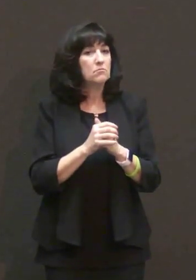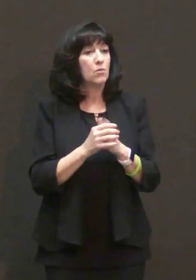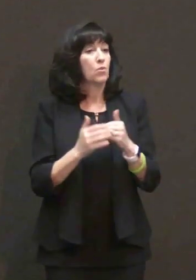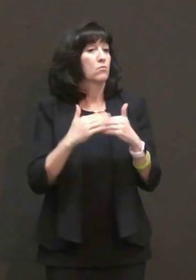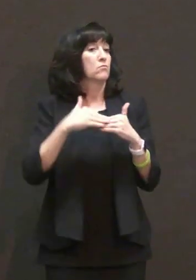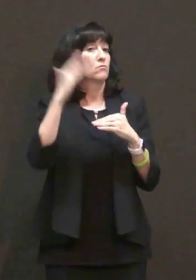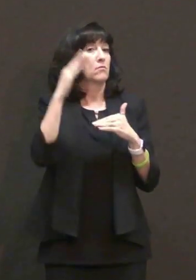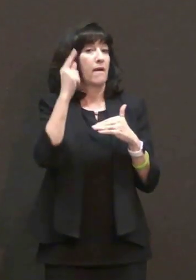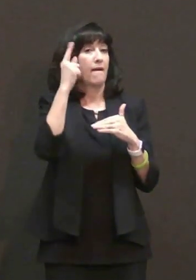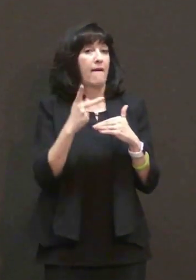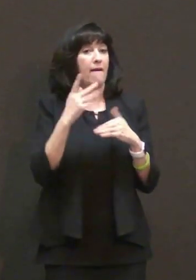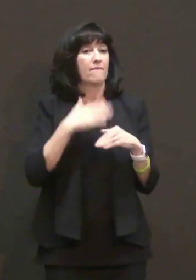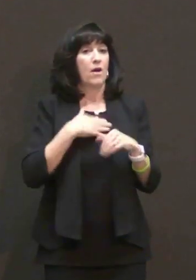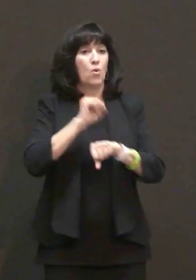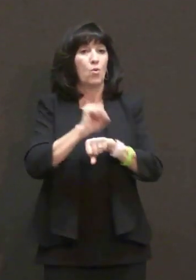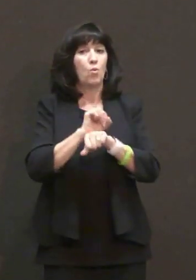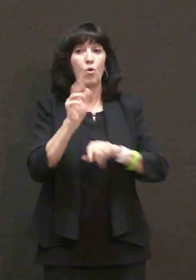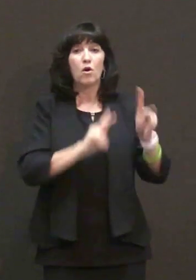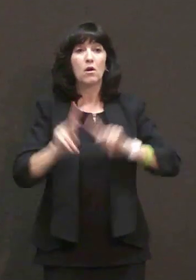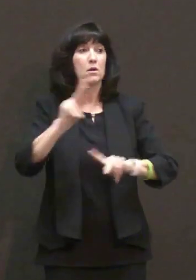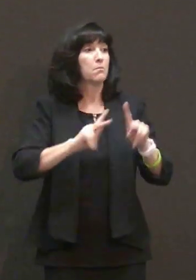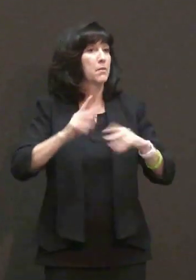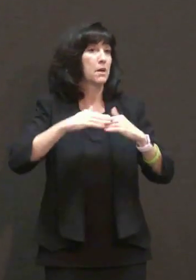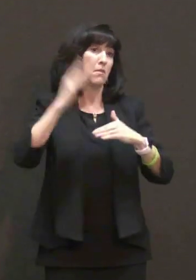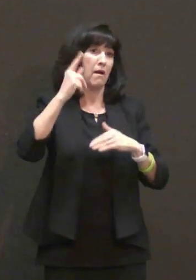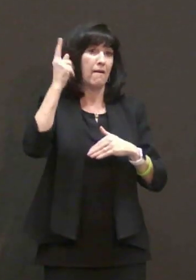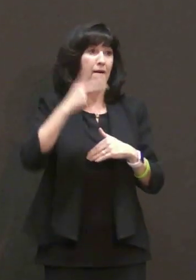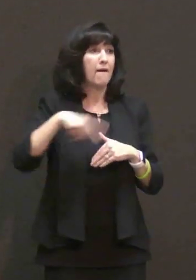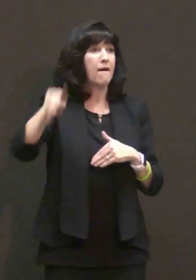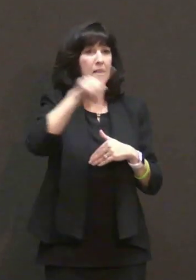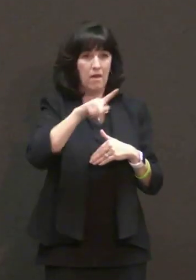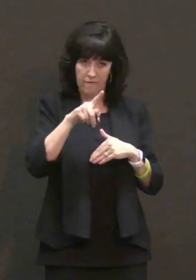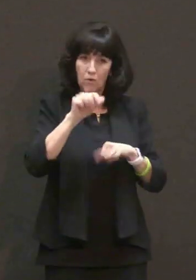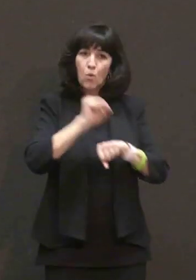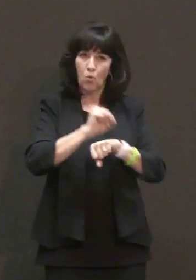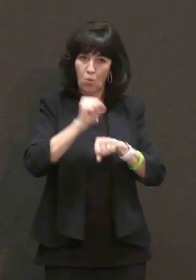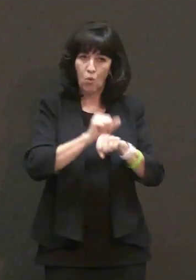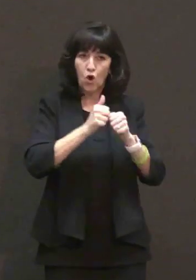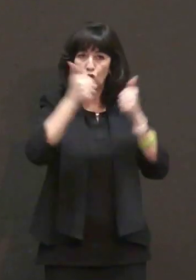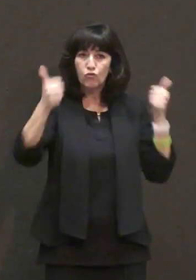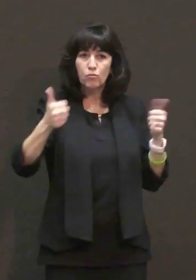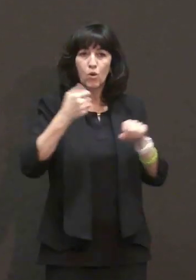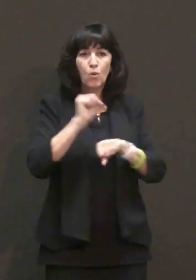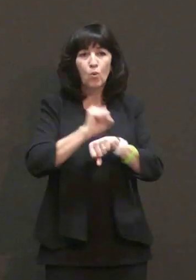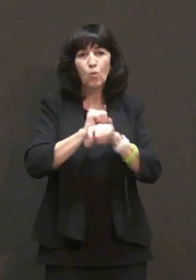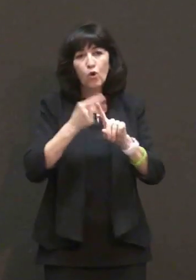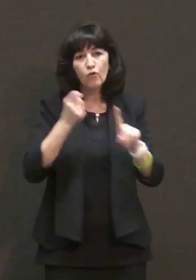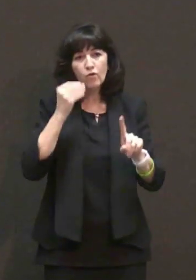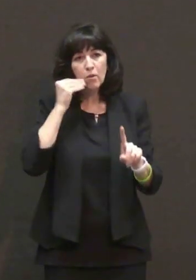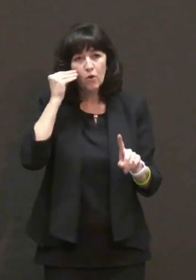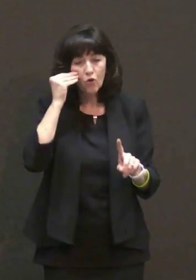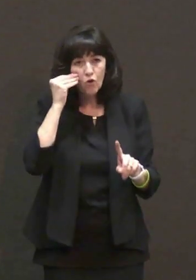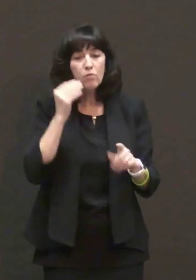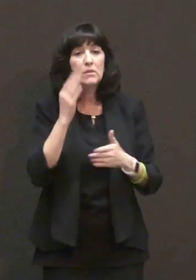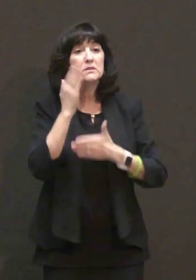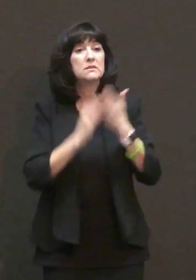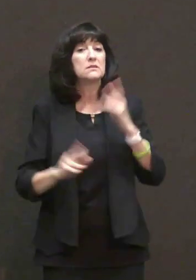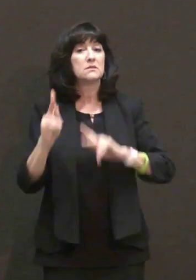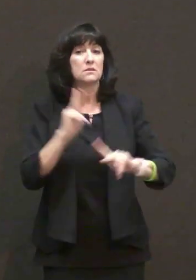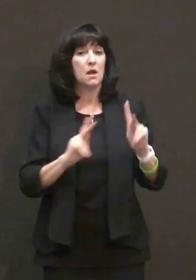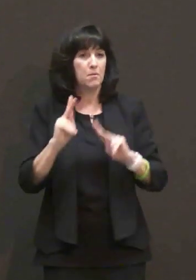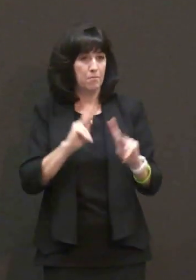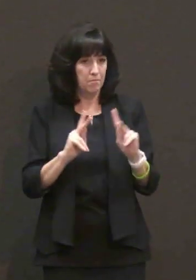workforce working remotely. Obviously, we have a lot of employees who are emergency type personnel